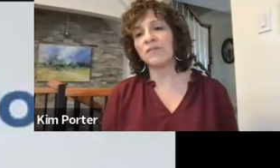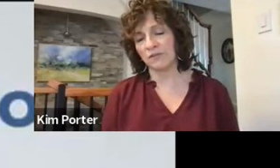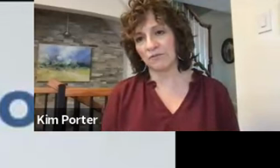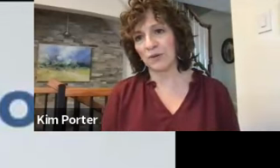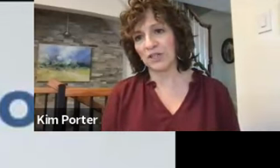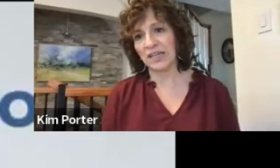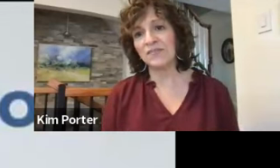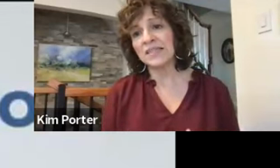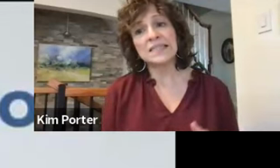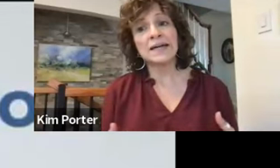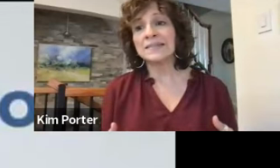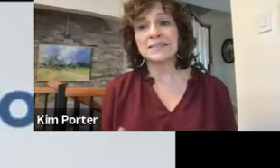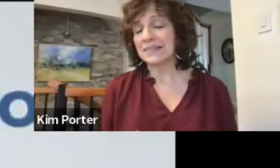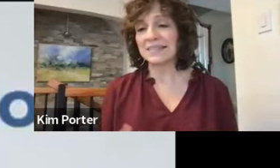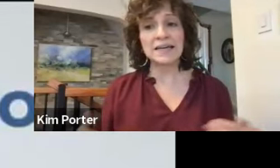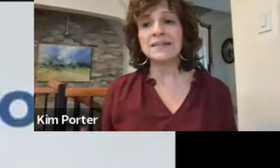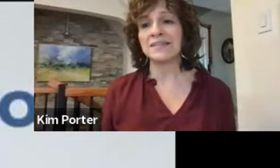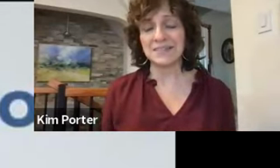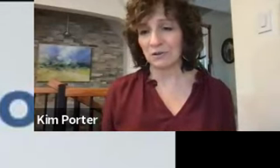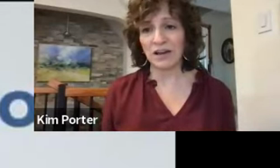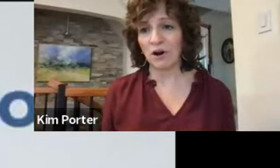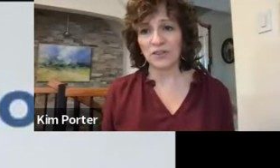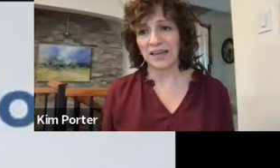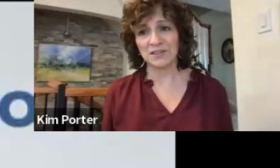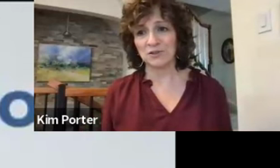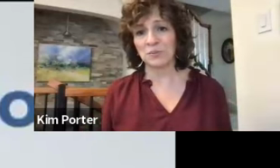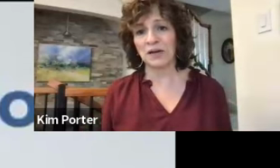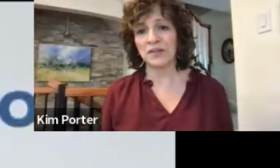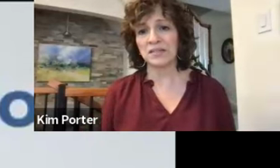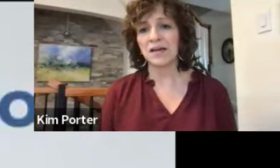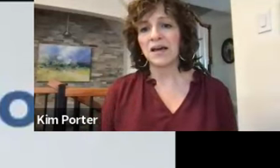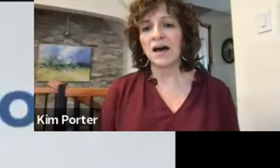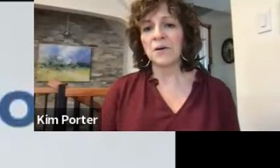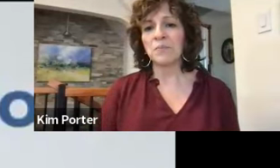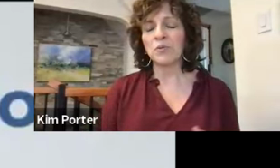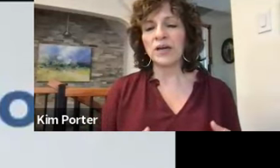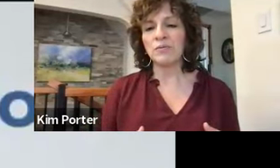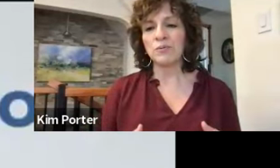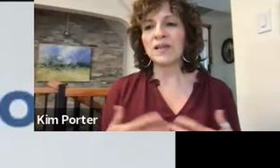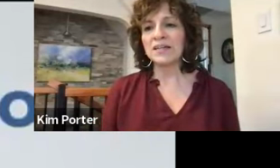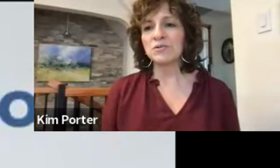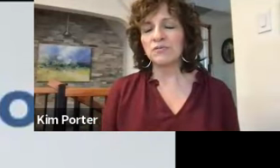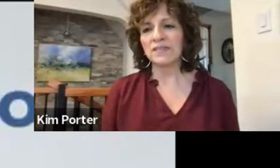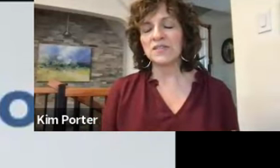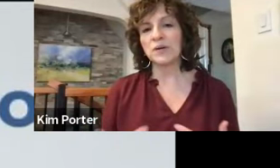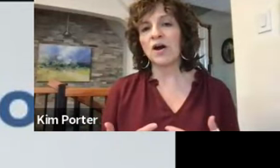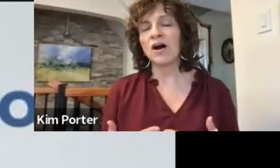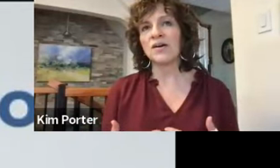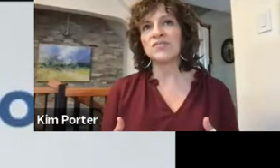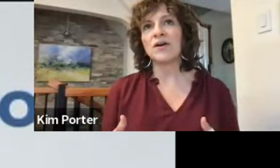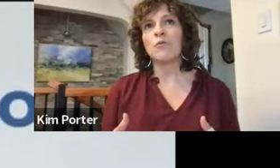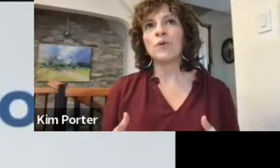have a lot of information. Even the scientists studying this don't have all the answers about this. But we like to invite